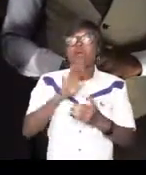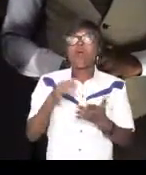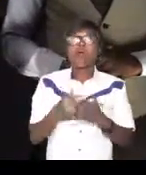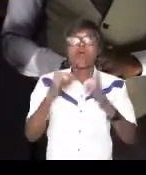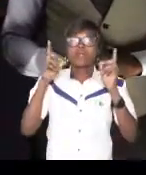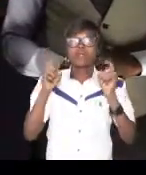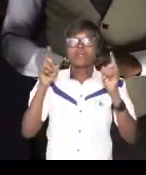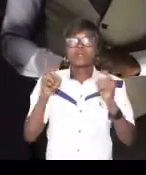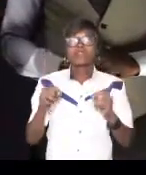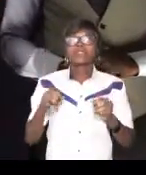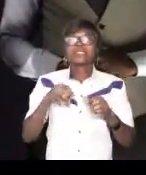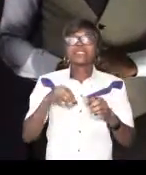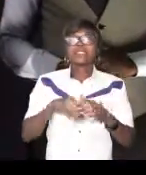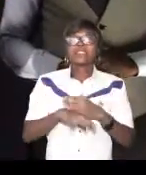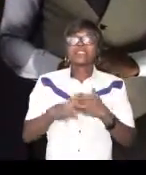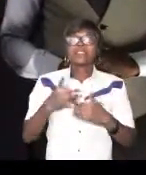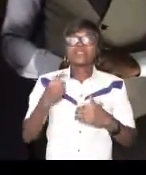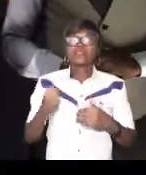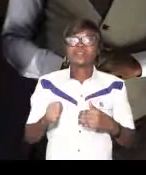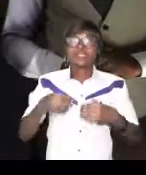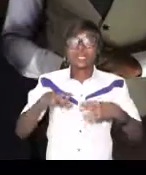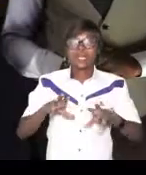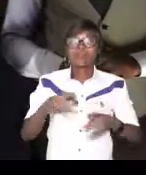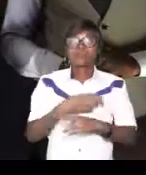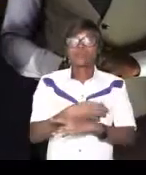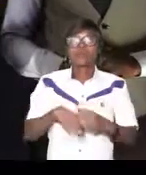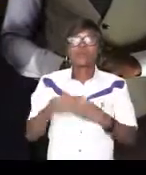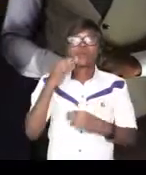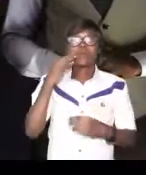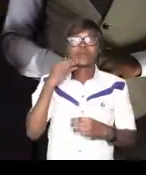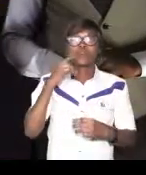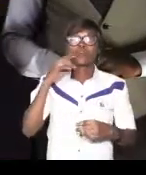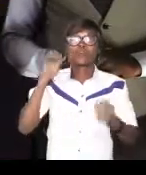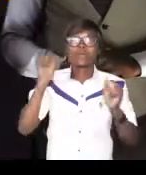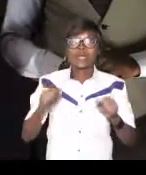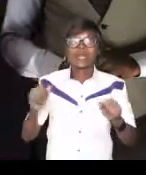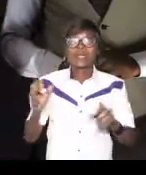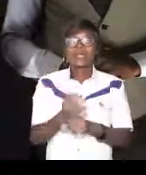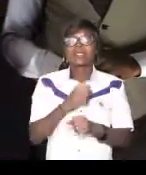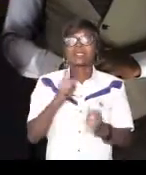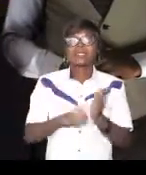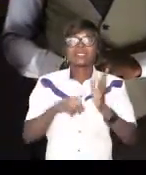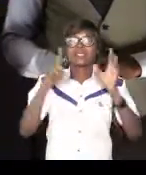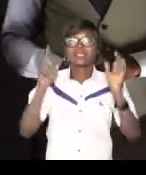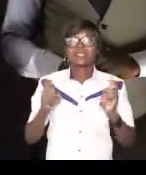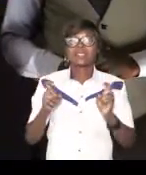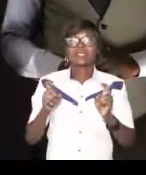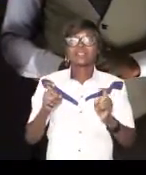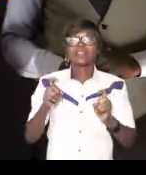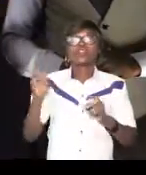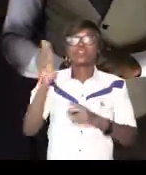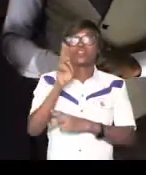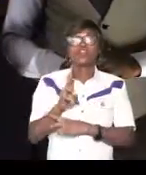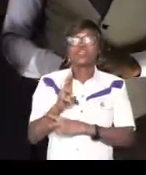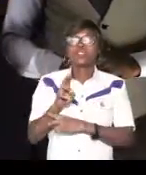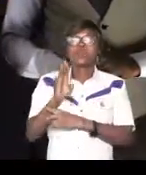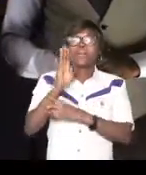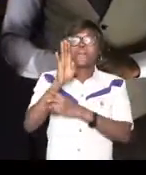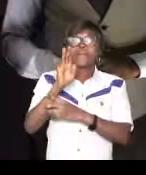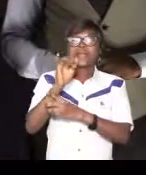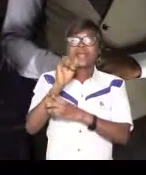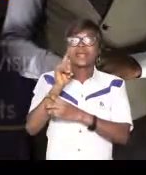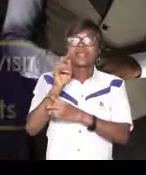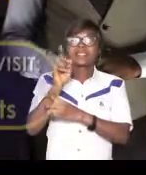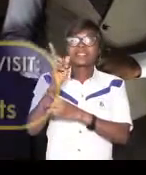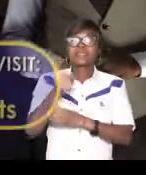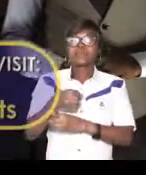to practice and sharpen your skills in all that you have learned on the classroom in your home. You can access these tests online using the